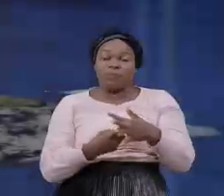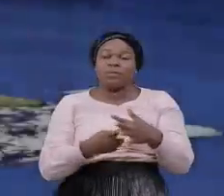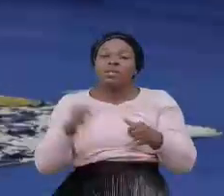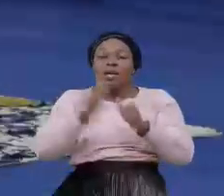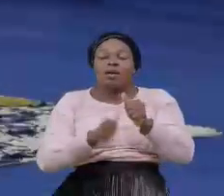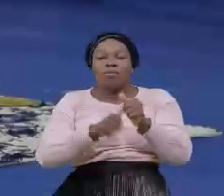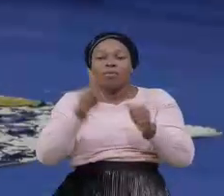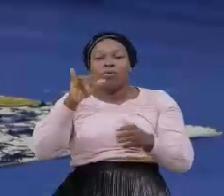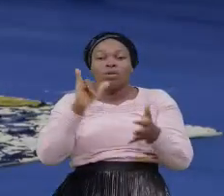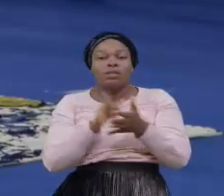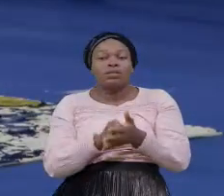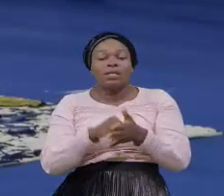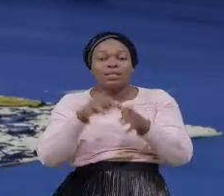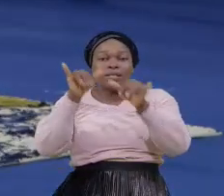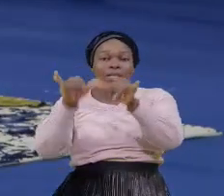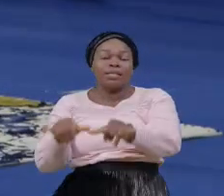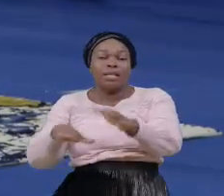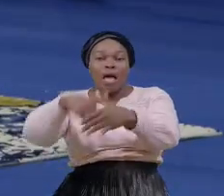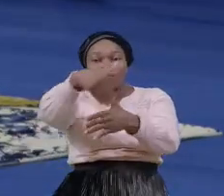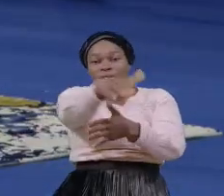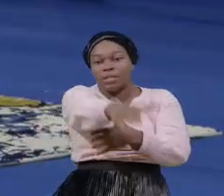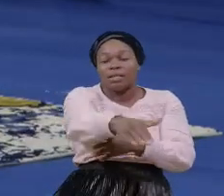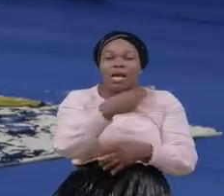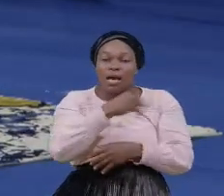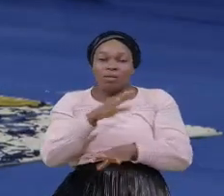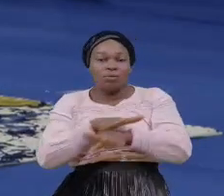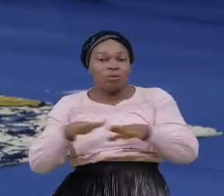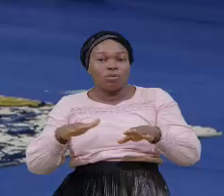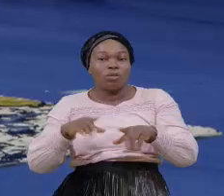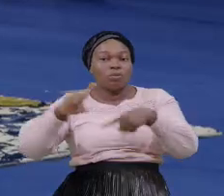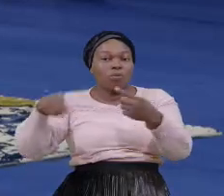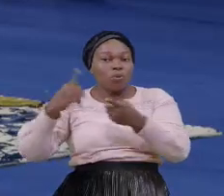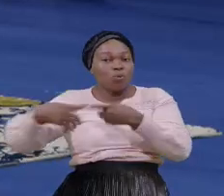stays outside and does not go for cover, the